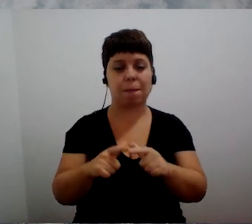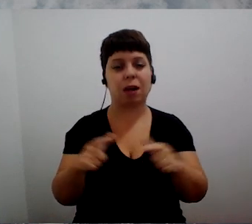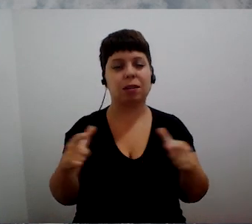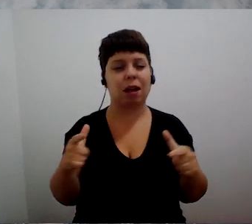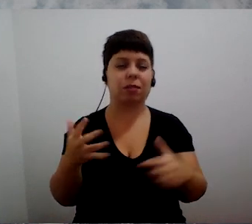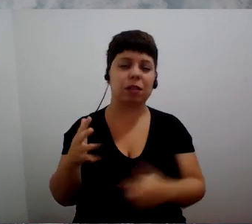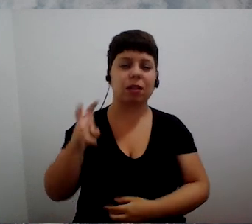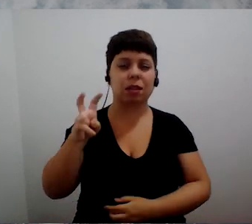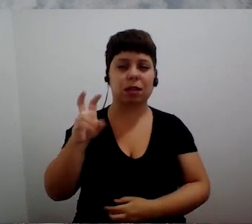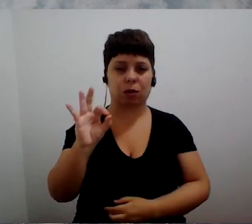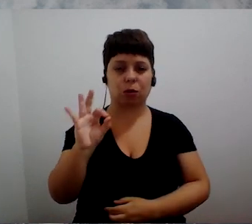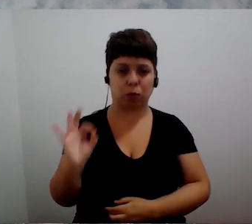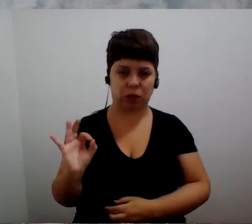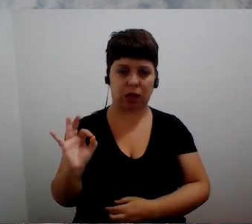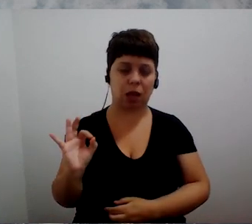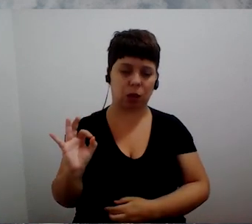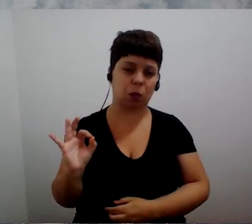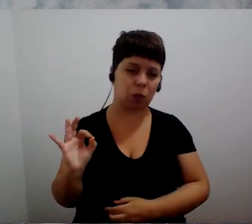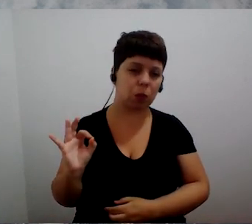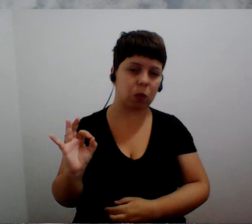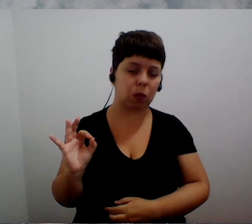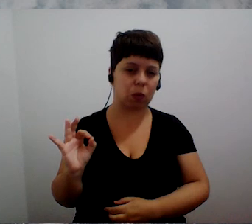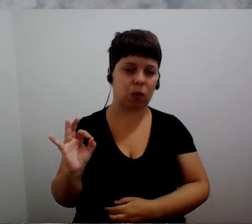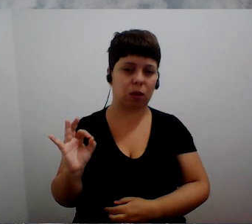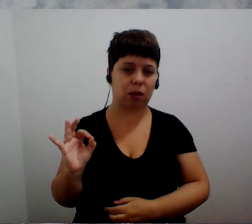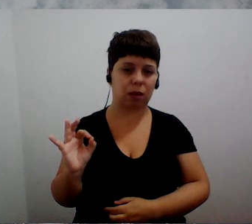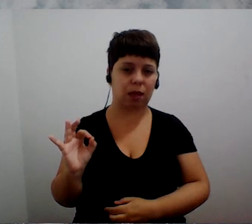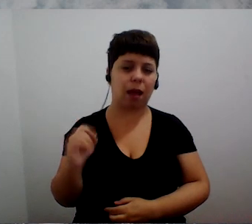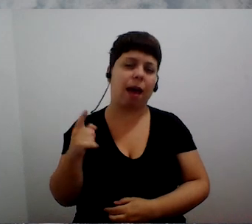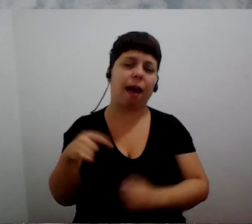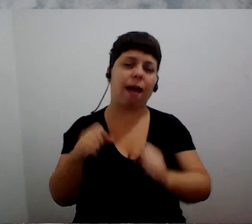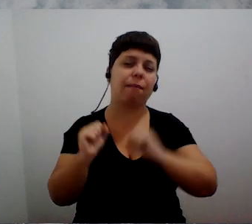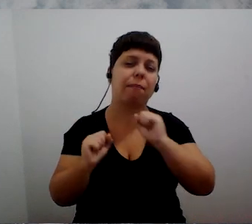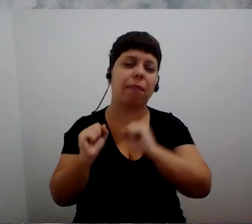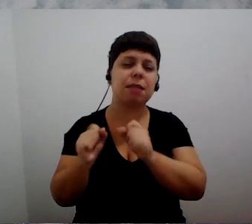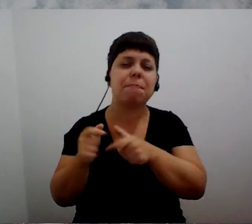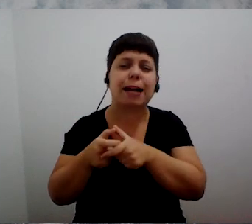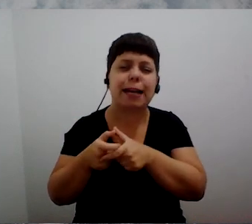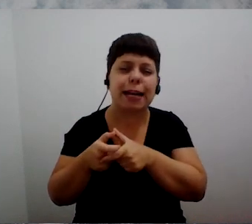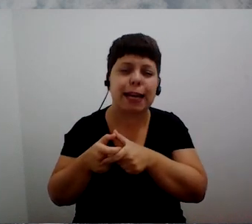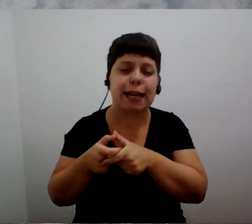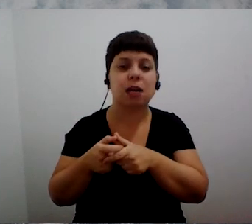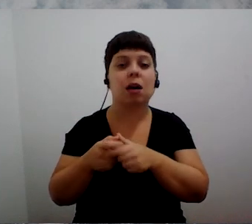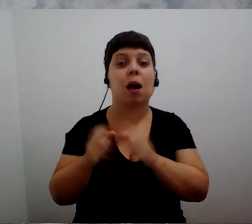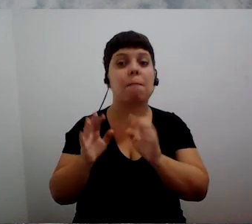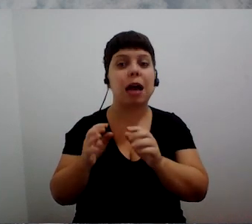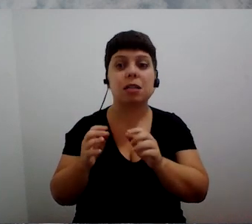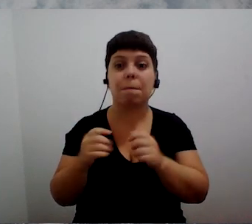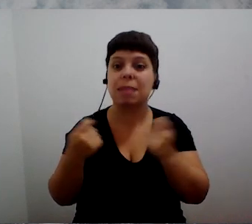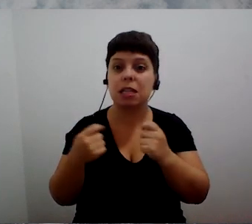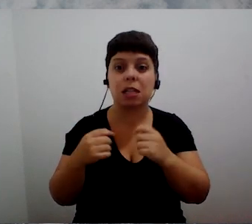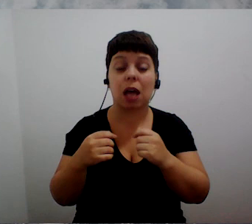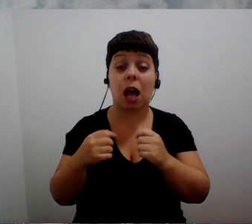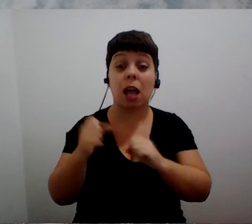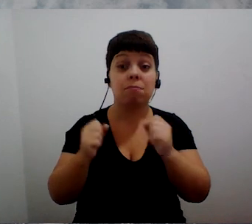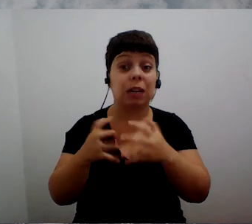industry here in Brazil. Most of those, maybe 85%, is something like micro